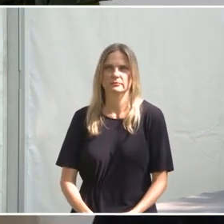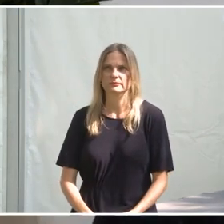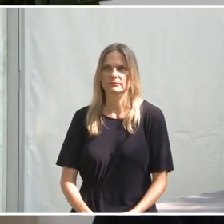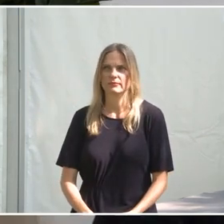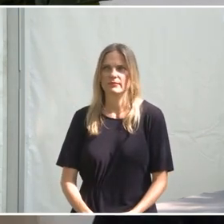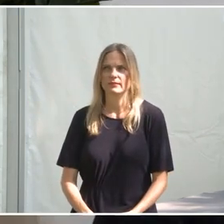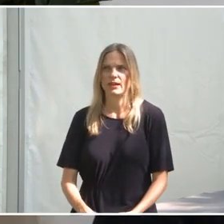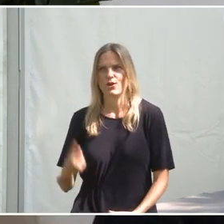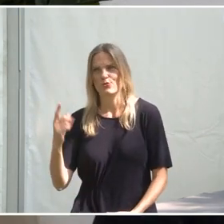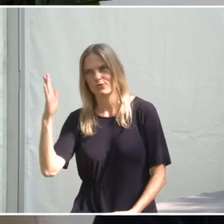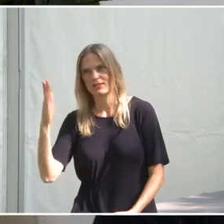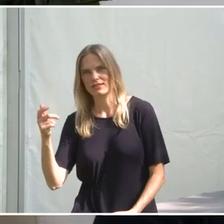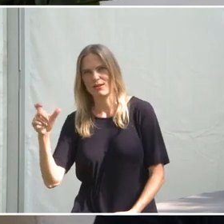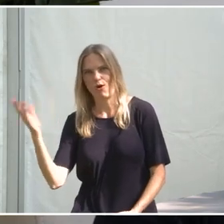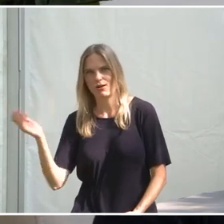one hand more.